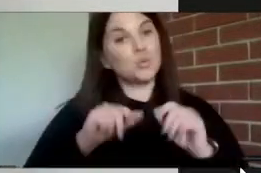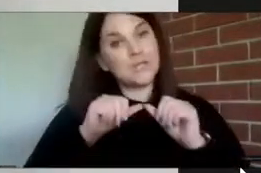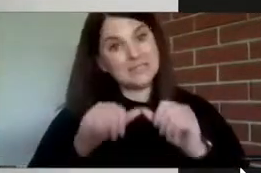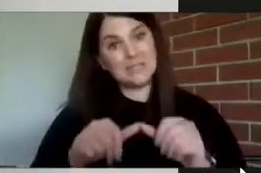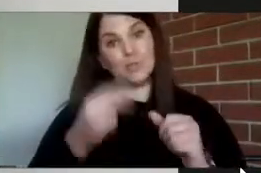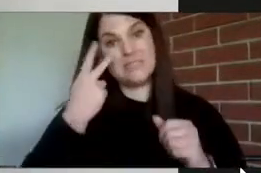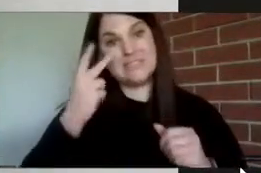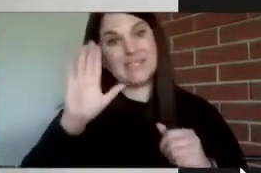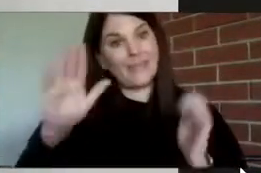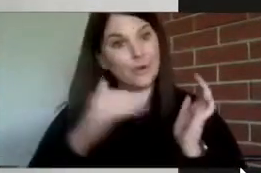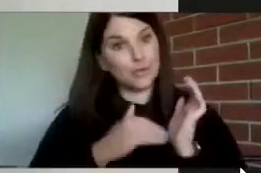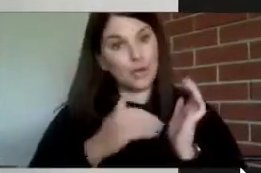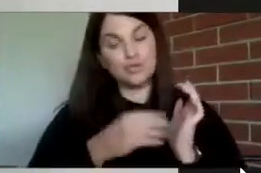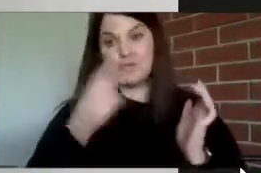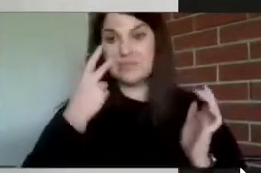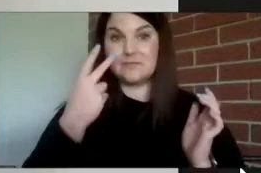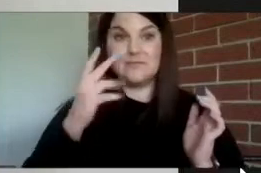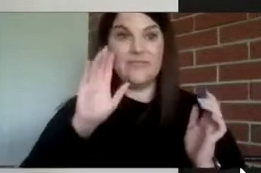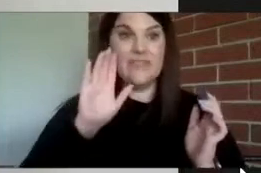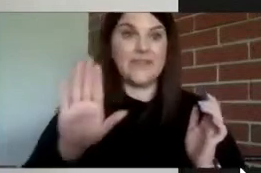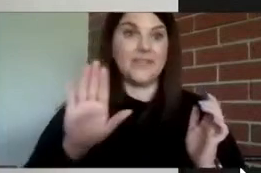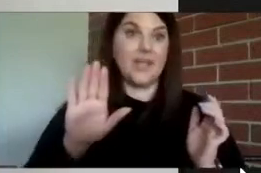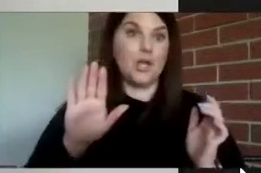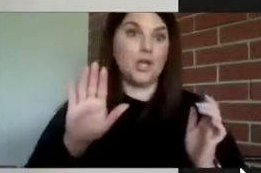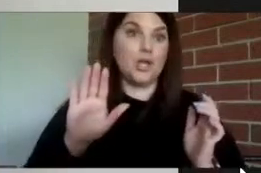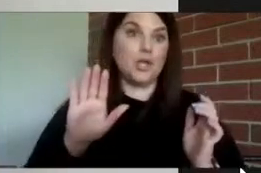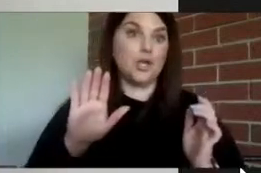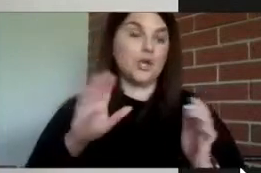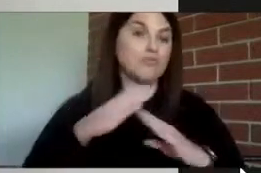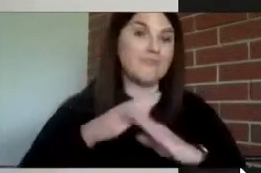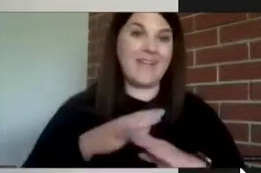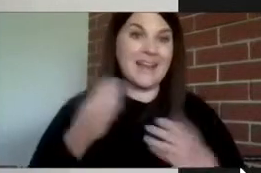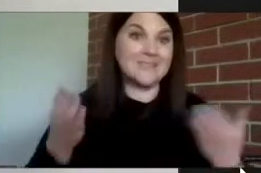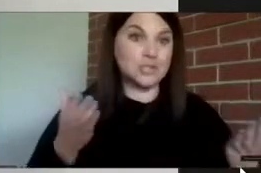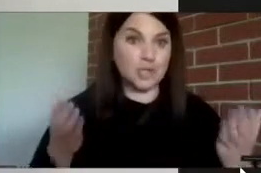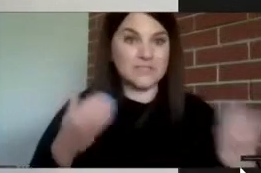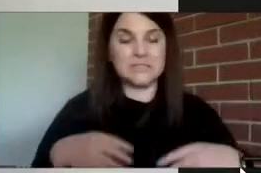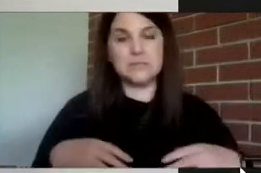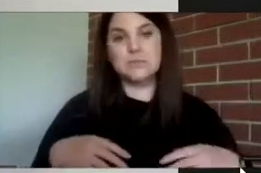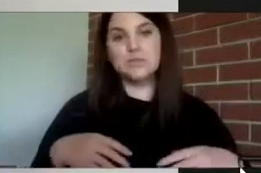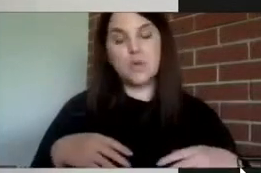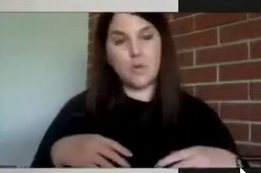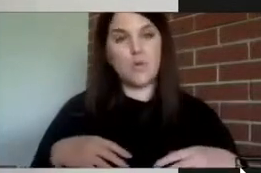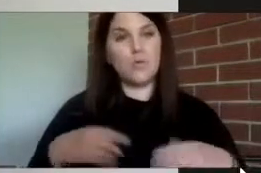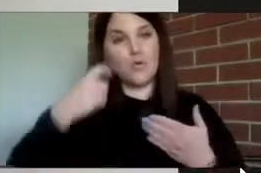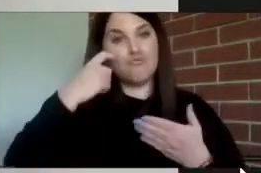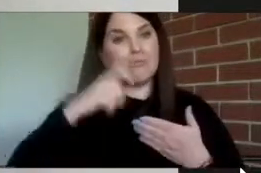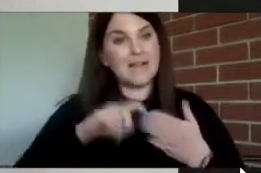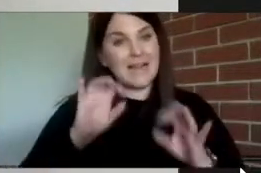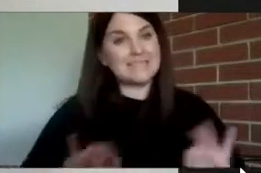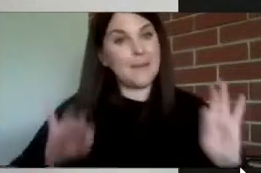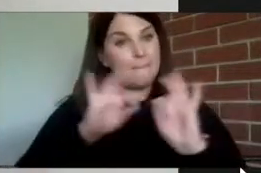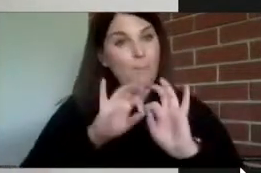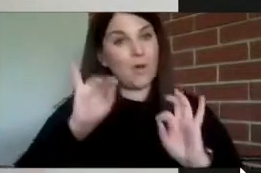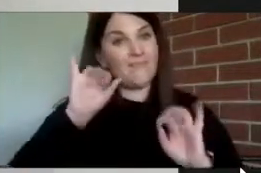their healthcare provider, to continue getting their preventive services. And so recognizing